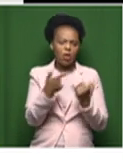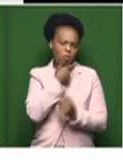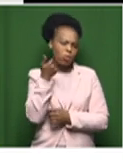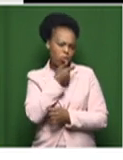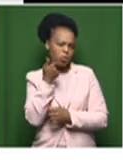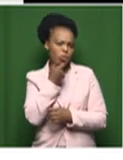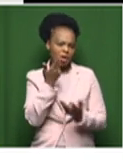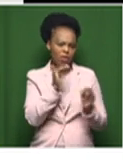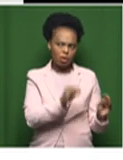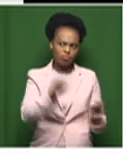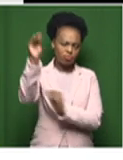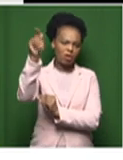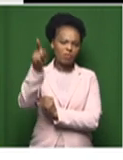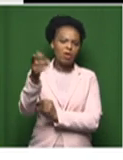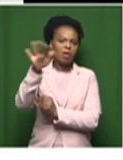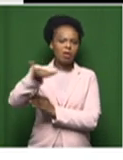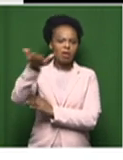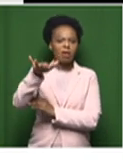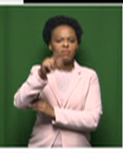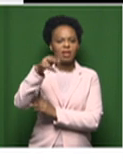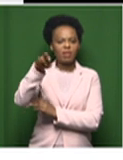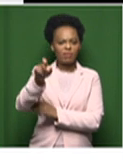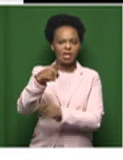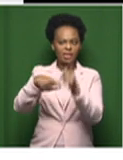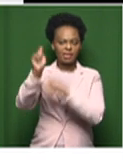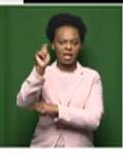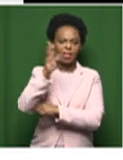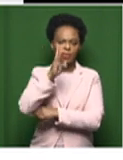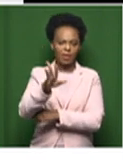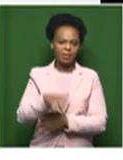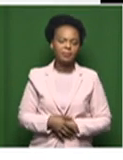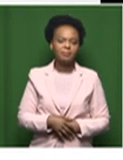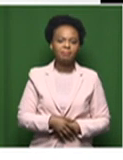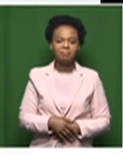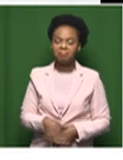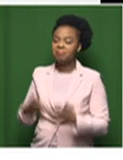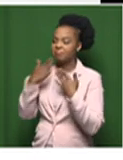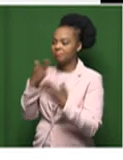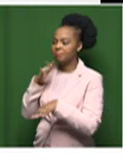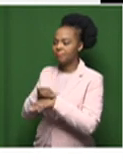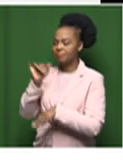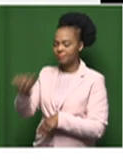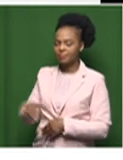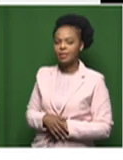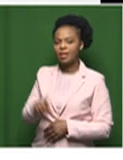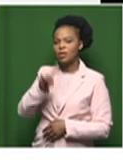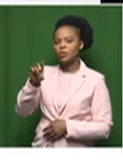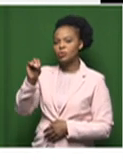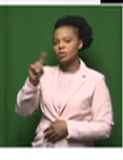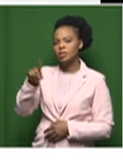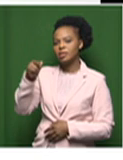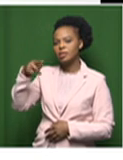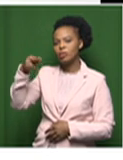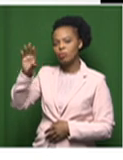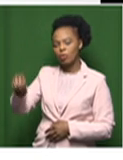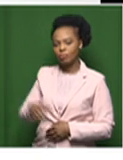to Philadelphia, and I'm very excited about that. Great stuff. Great chatting to you, Zizipo. Thank you so much for your time. Thank you.